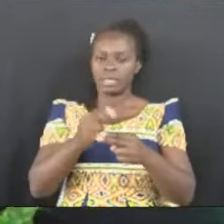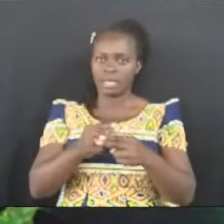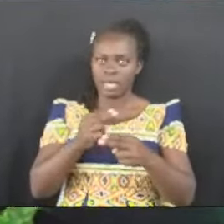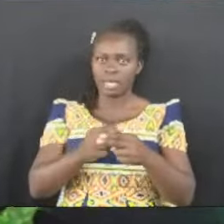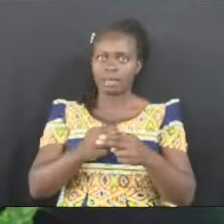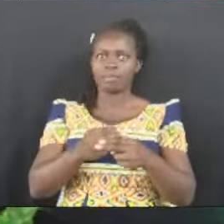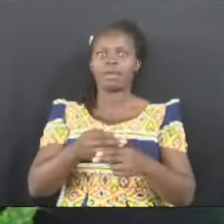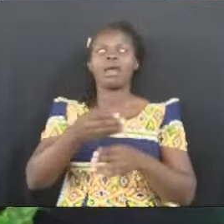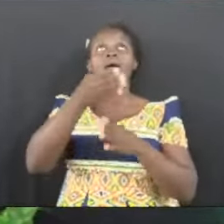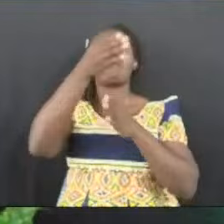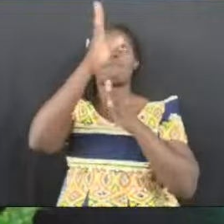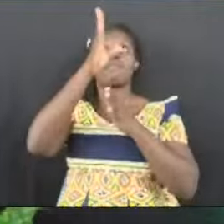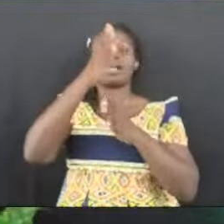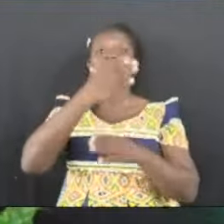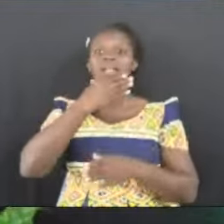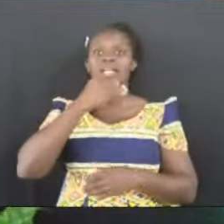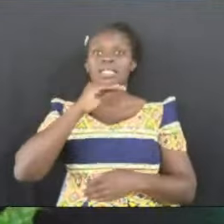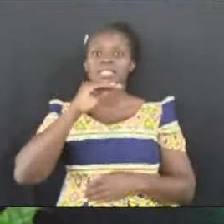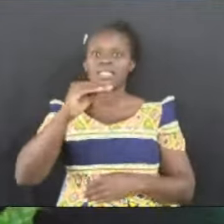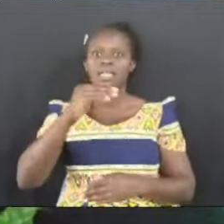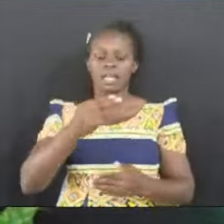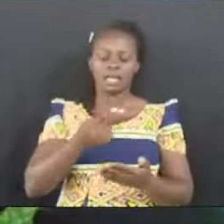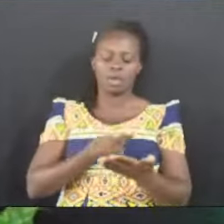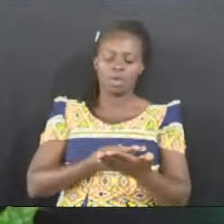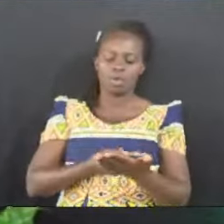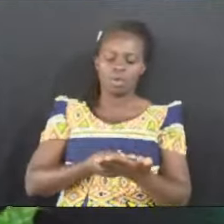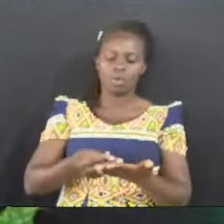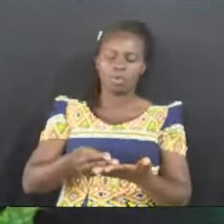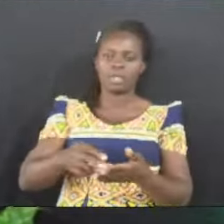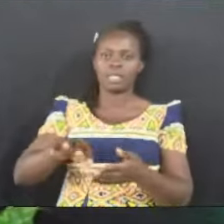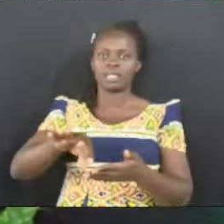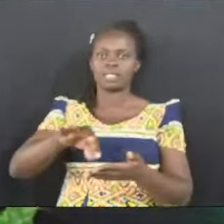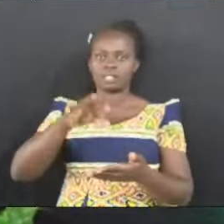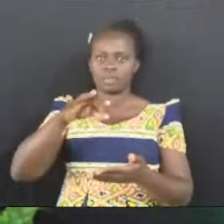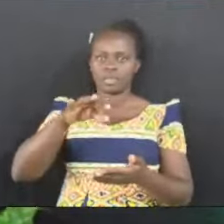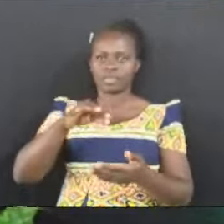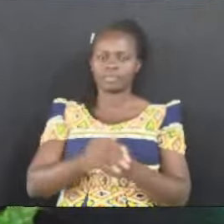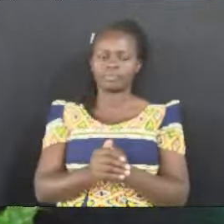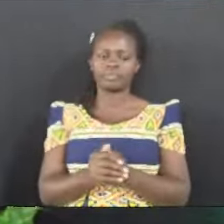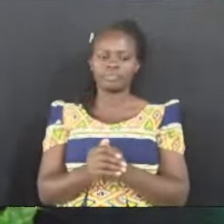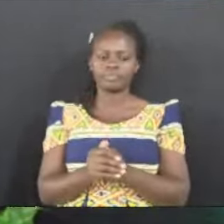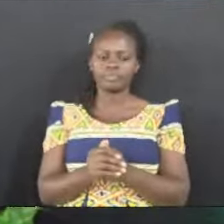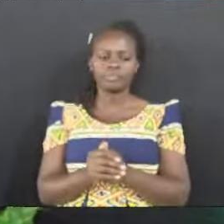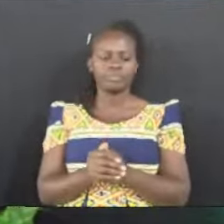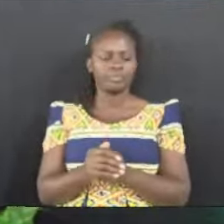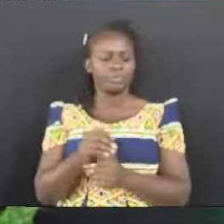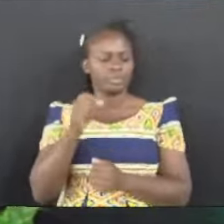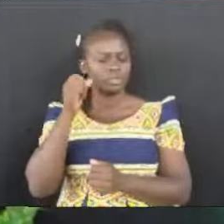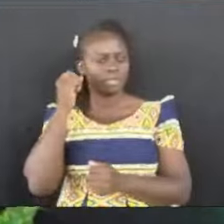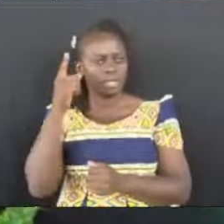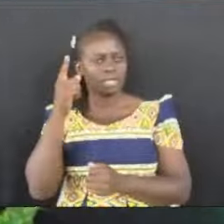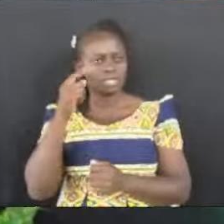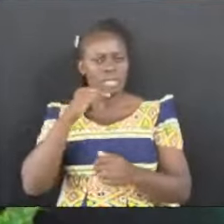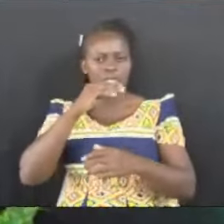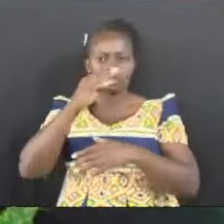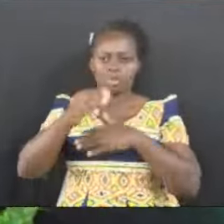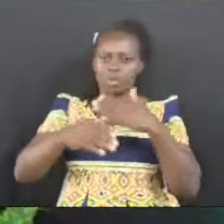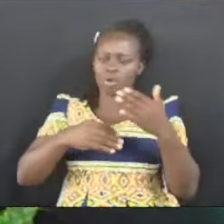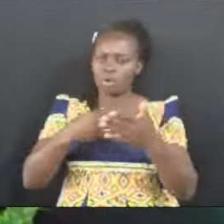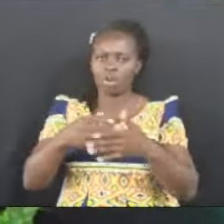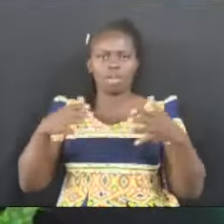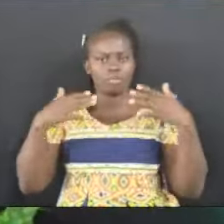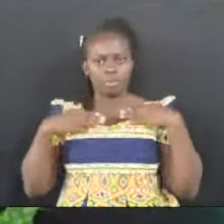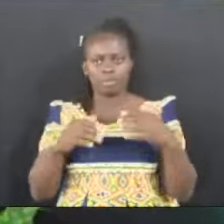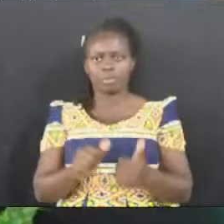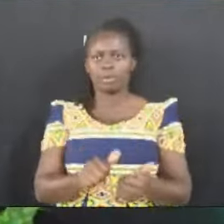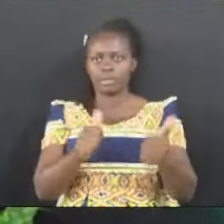the Son and the Holy Spirit. Now notice, everyone baptized is baptized in the name of the